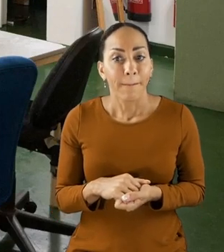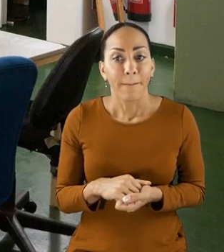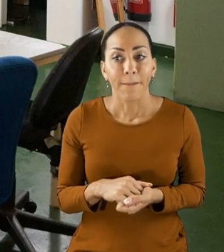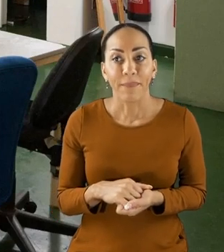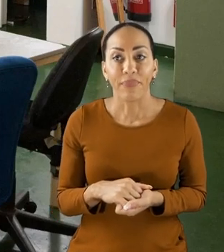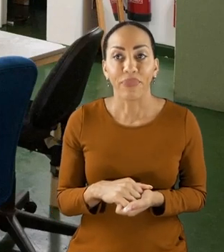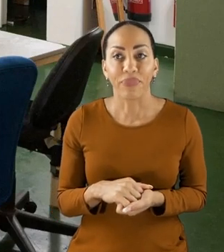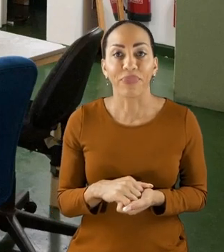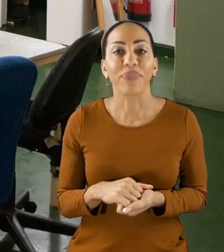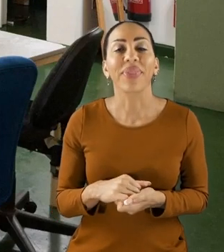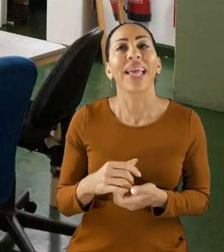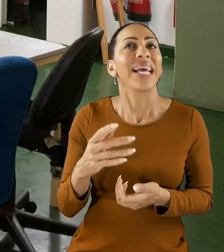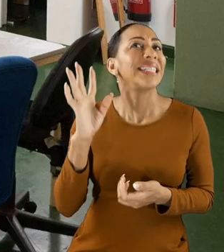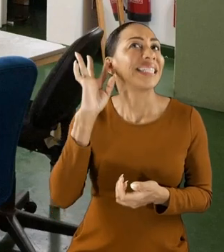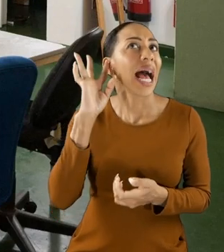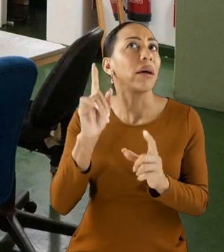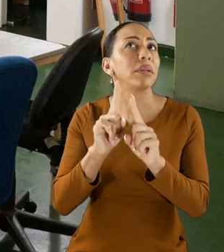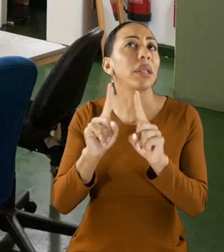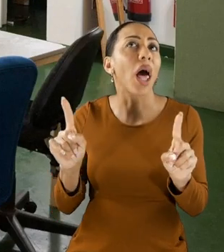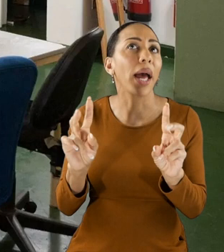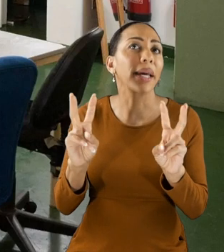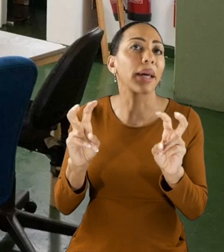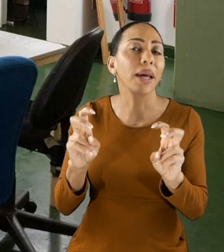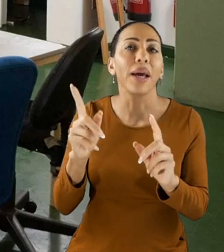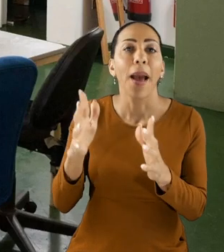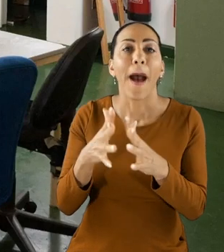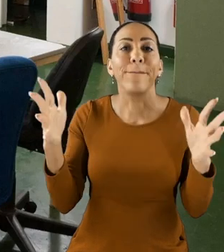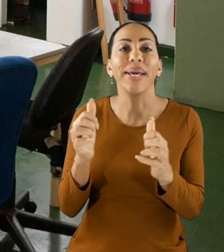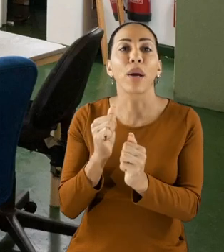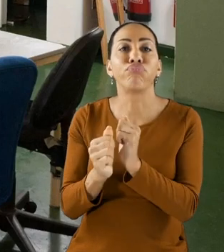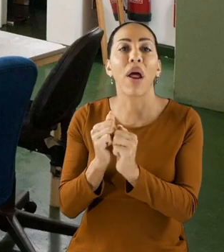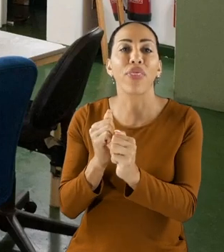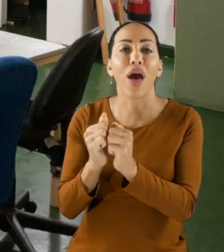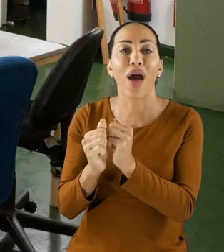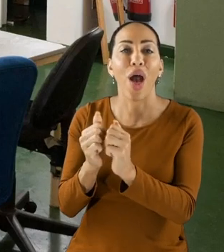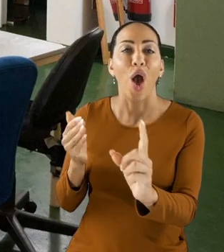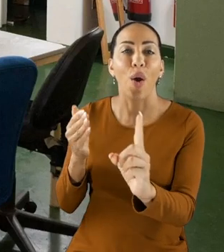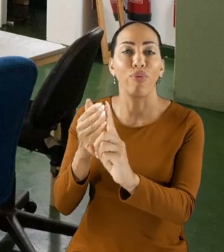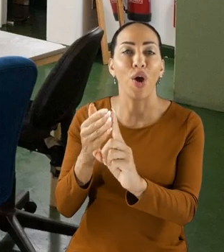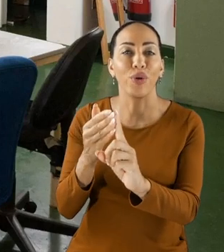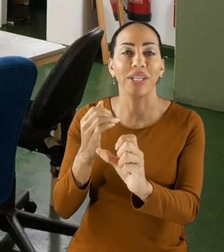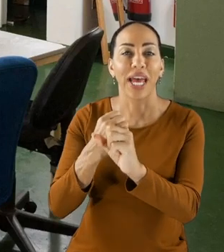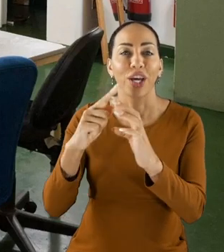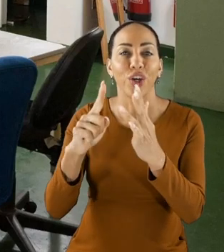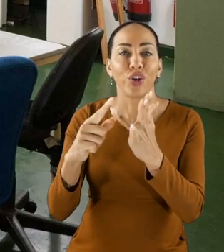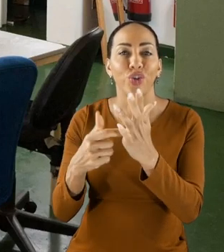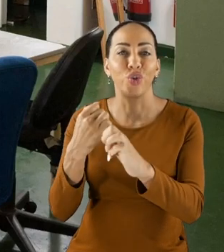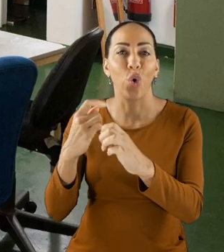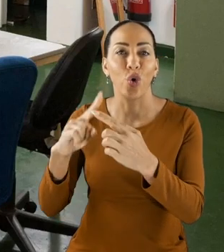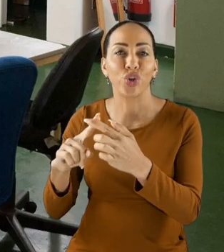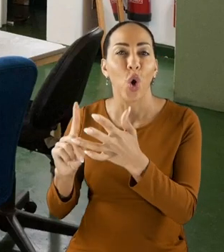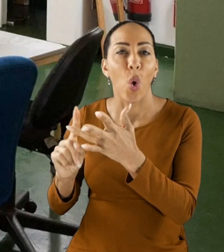Jamie, from what he said, it sounds to me like it's a sort of Big Brother approach from George Orwell, that the power is always there in the